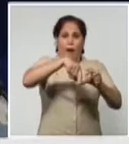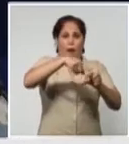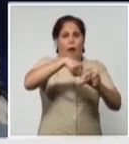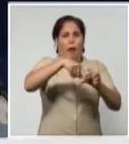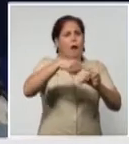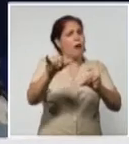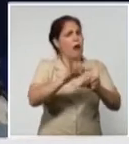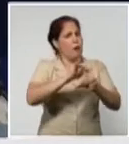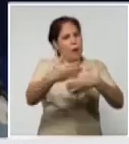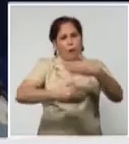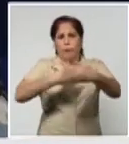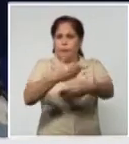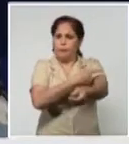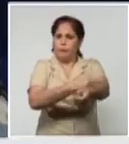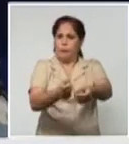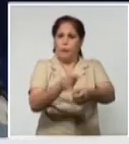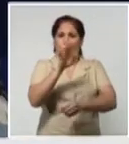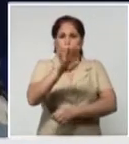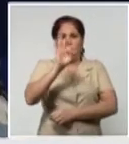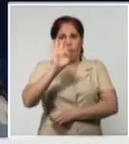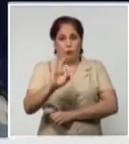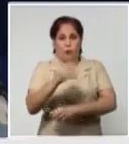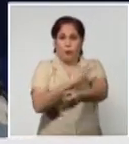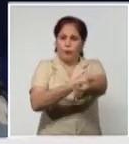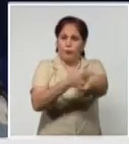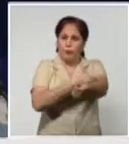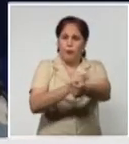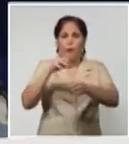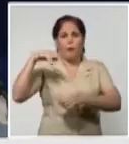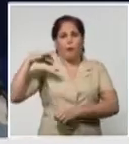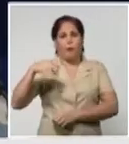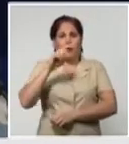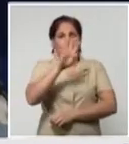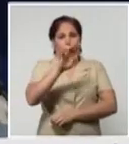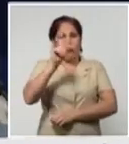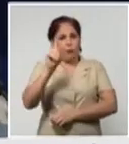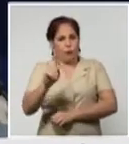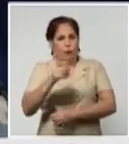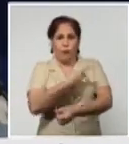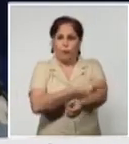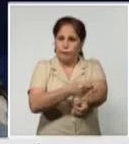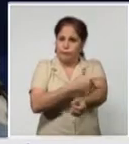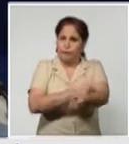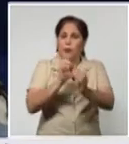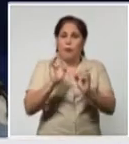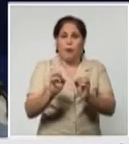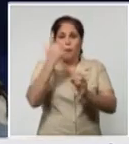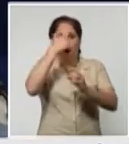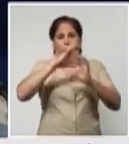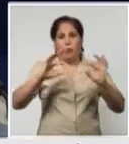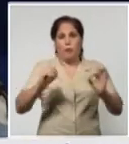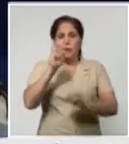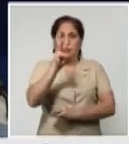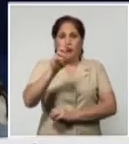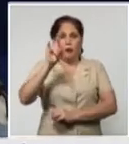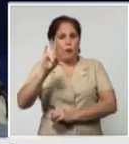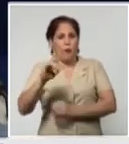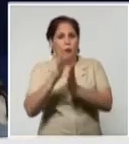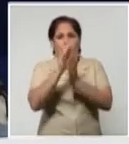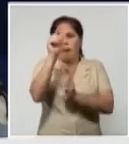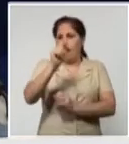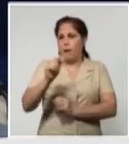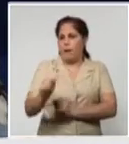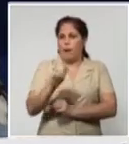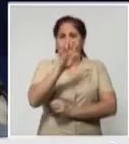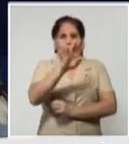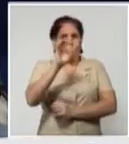of Youth Special Municipality with 48 samples, Pinal del Rio 41, Artemisa 39,